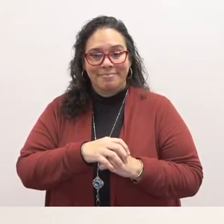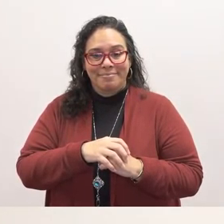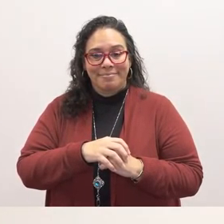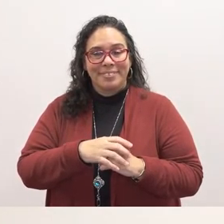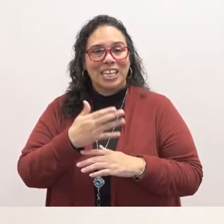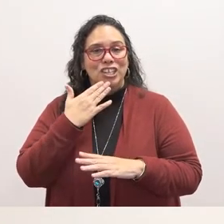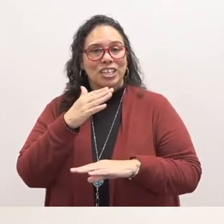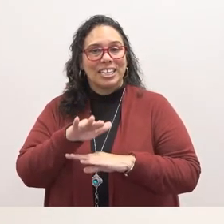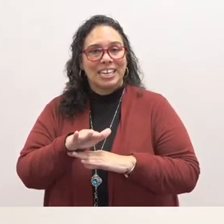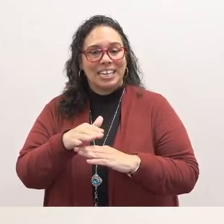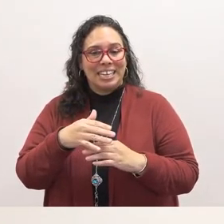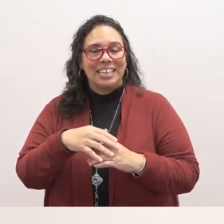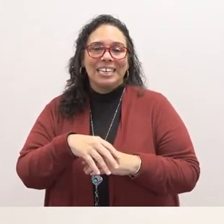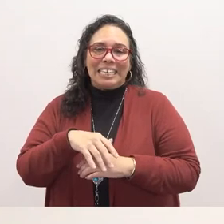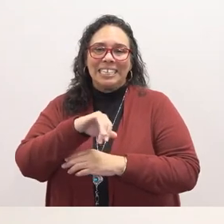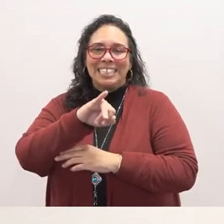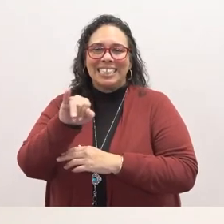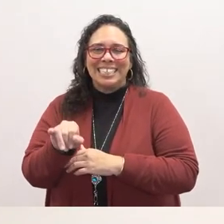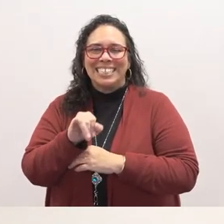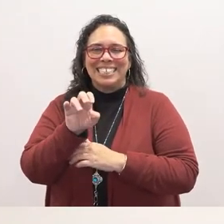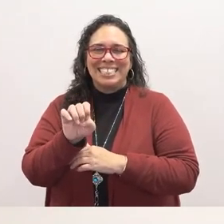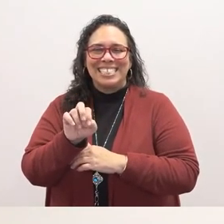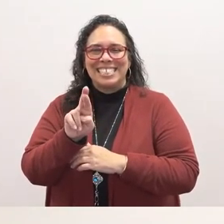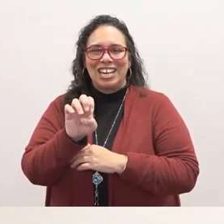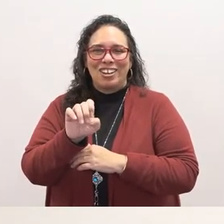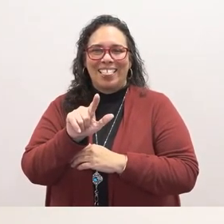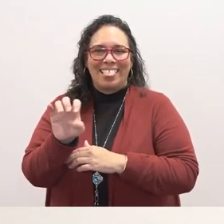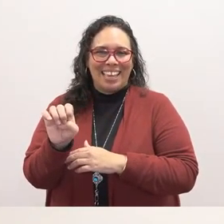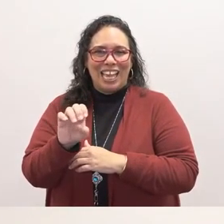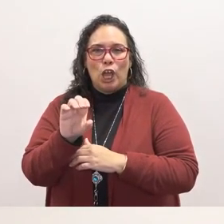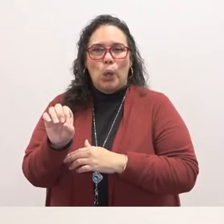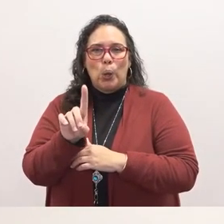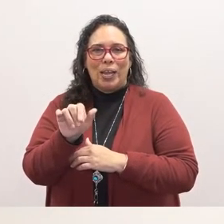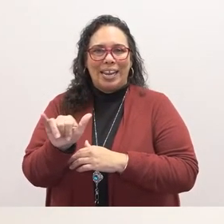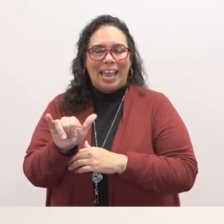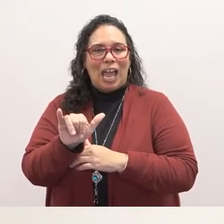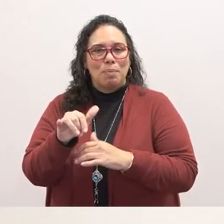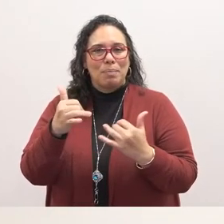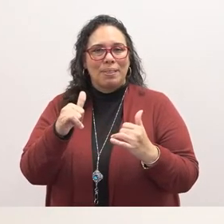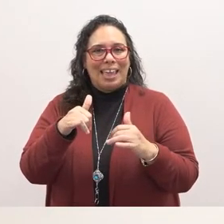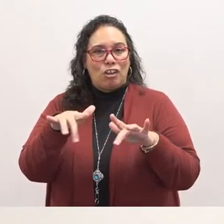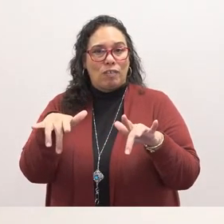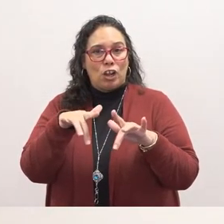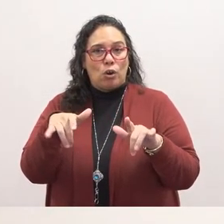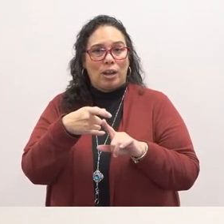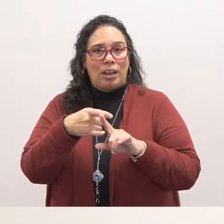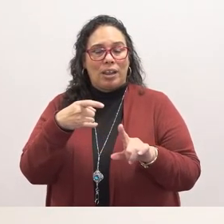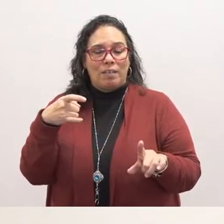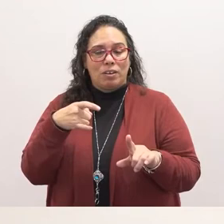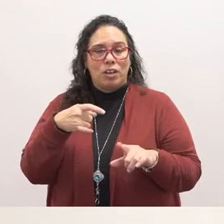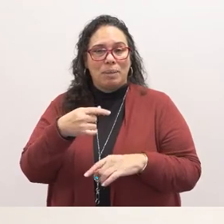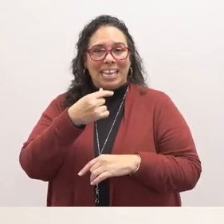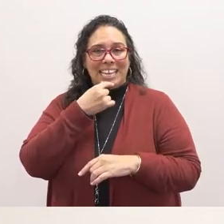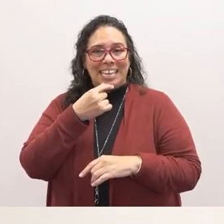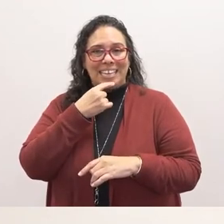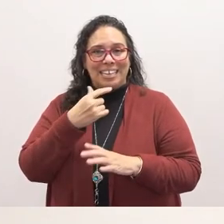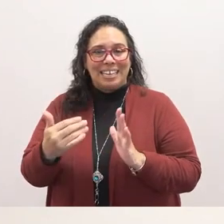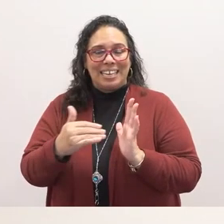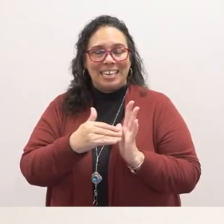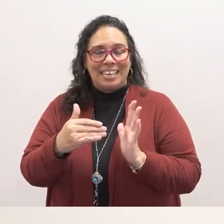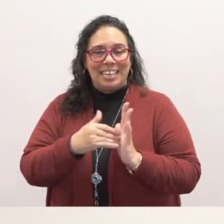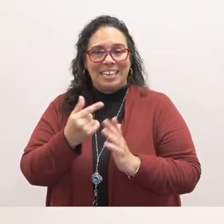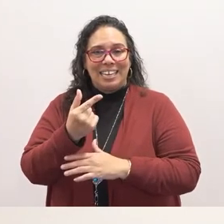Good evening. My name is actually Jara Lee O'Day. I'll be playing a recording from a Gays Against Groomers member,